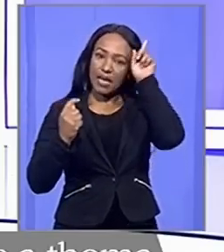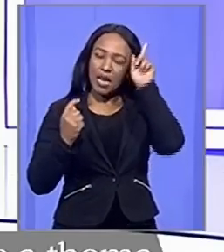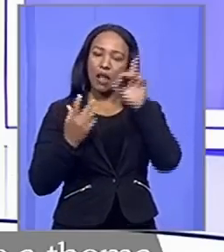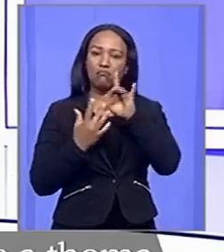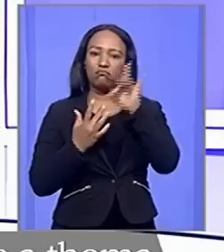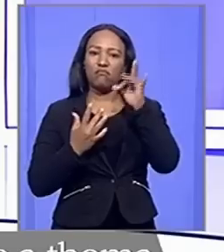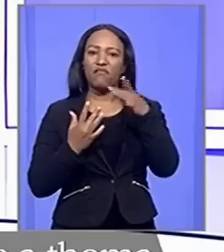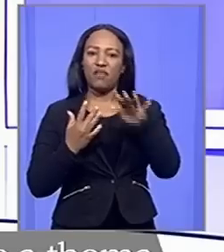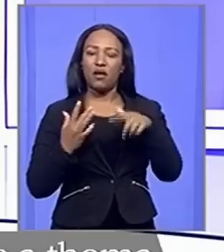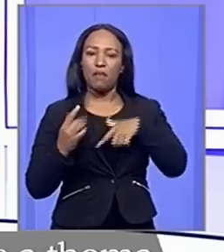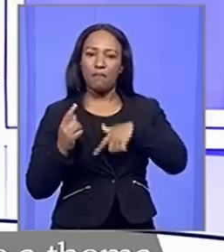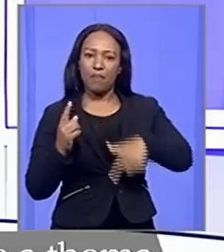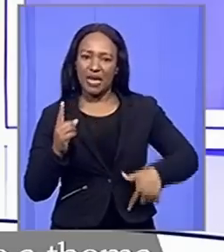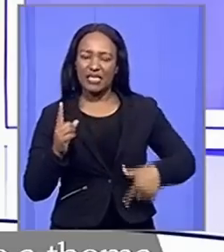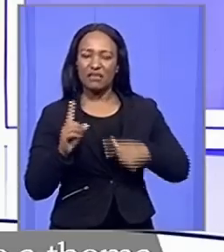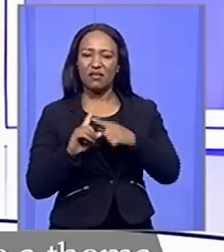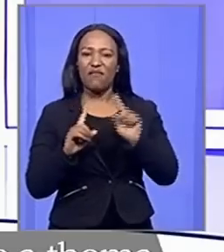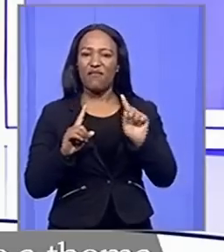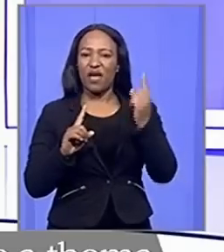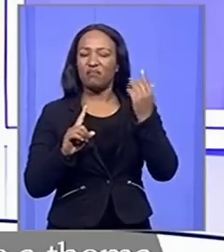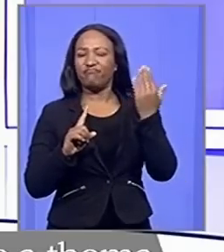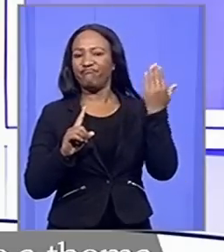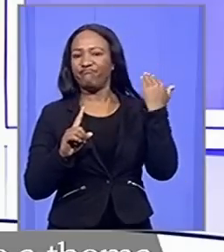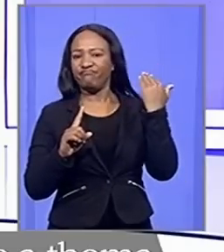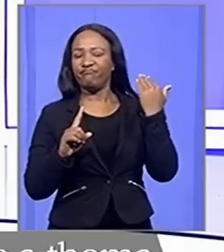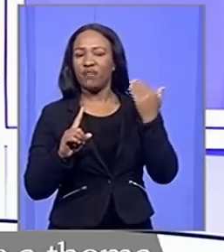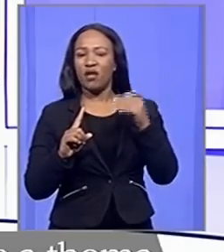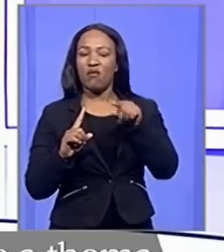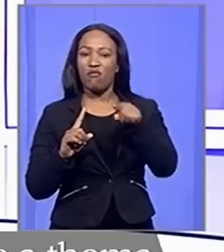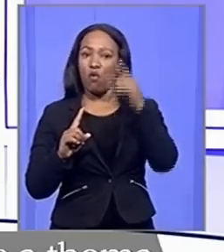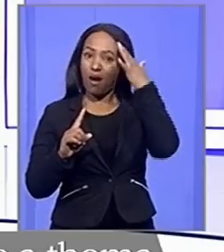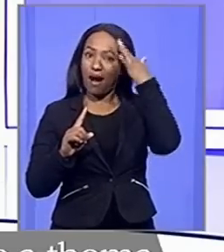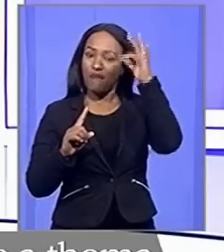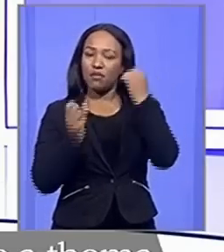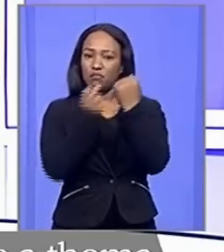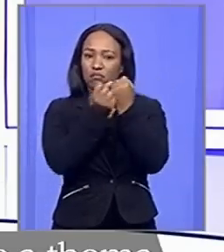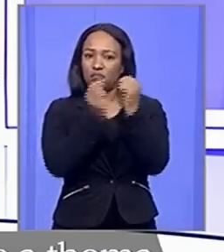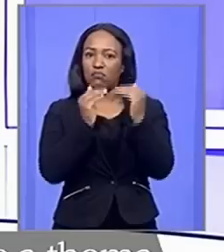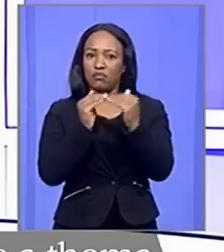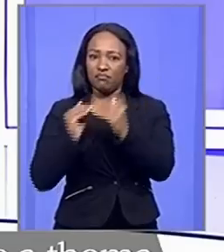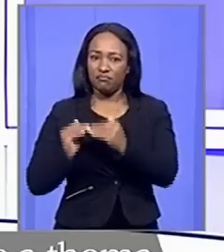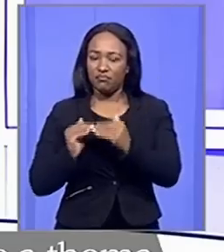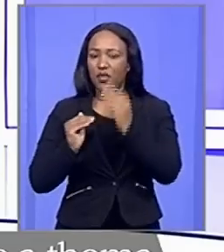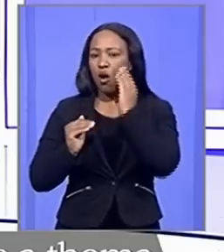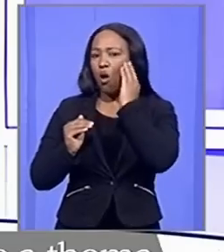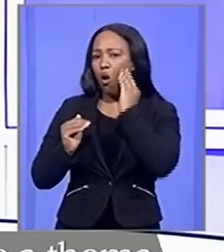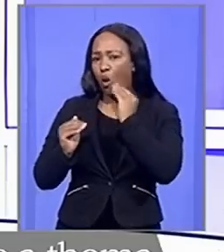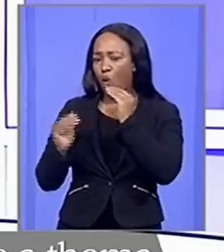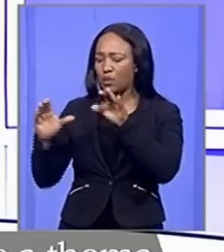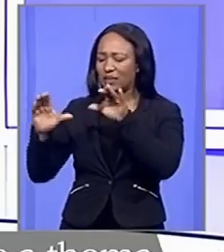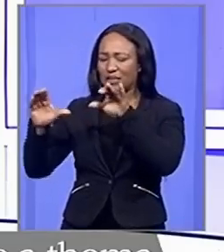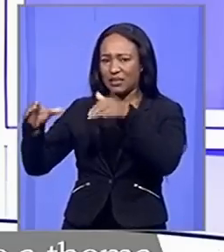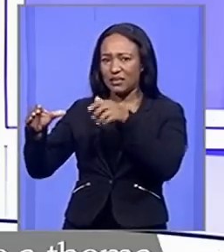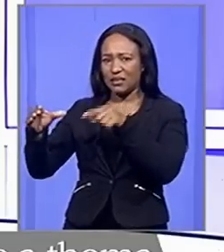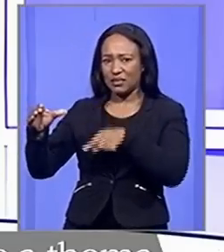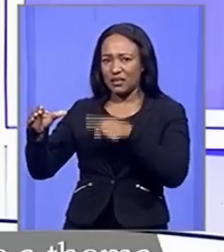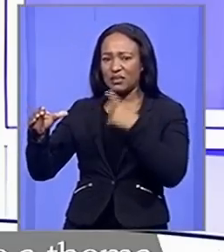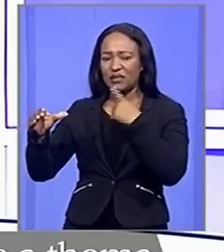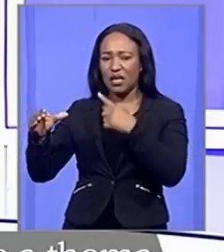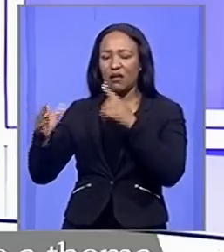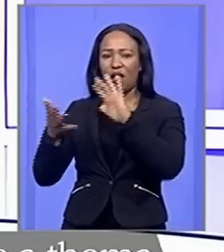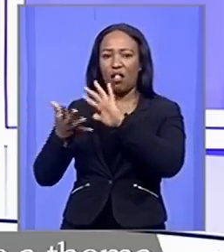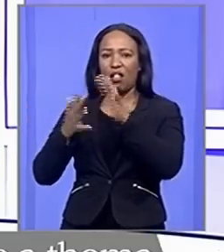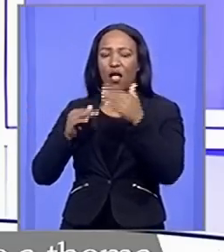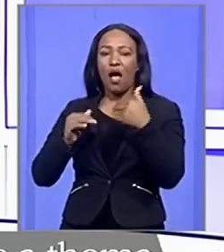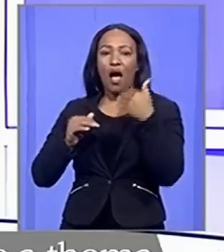kgethwa bjalo ka mopresidente wa mathomo wa pušo ya demokrasi ka mononageng. Batšofe bao ba re dilo di thomile go senyega morago ga gore Madiba